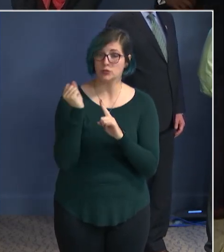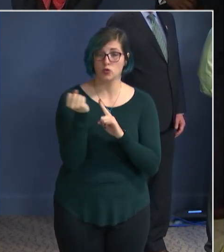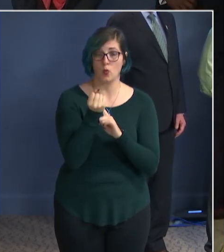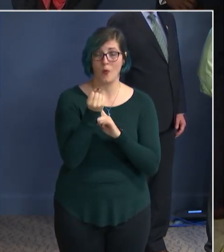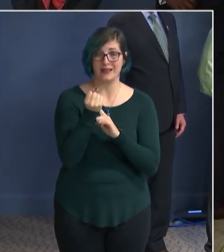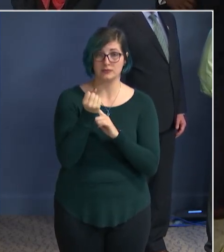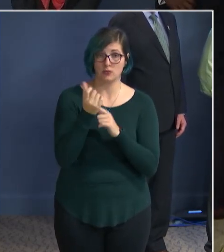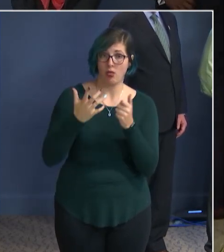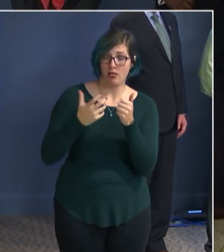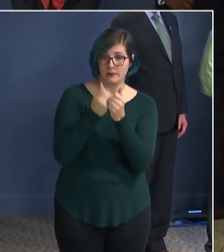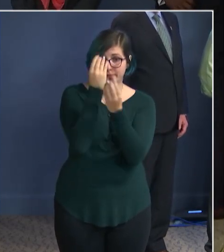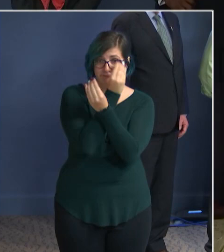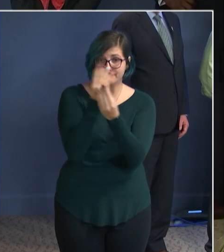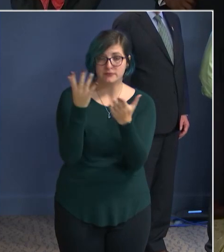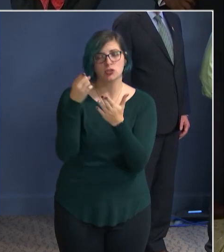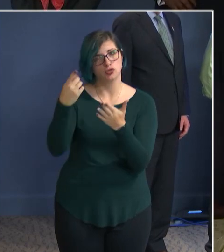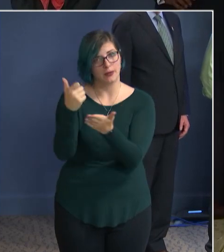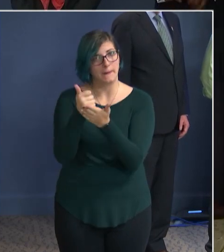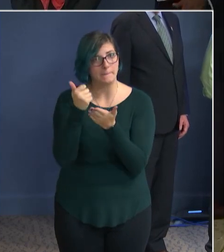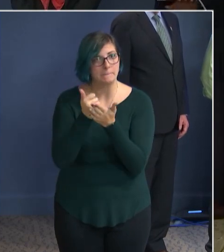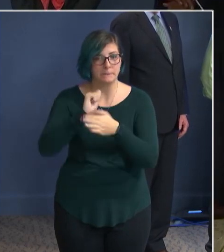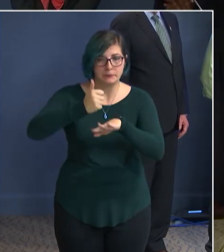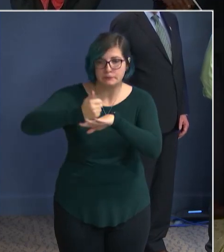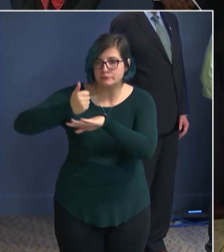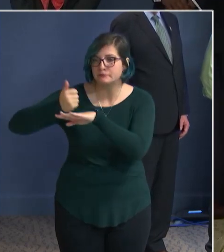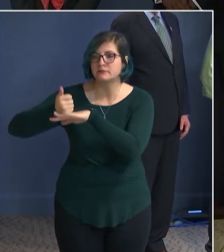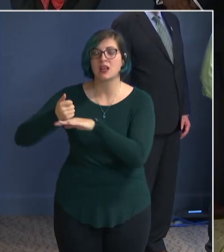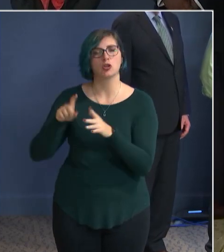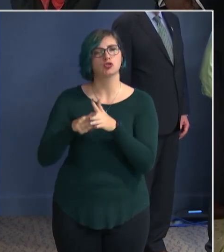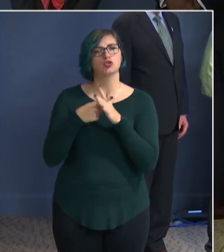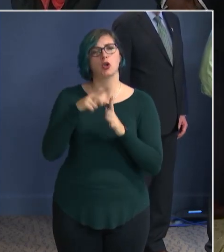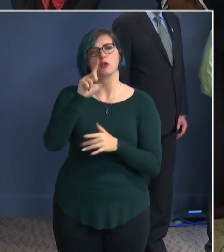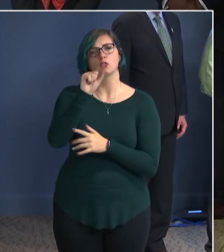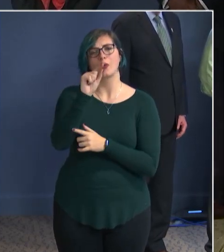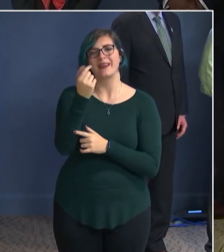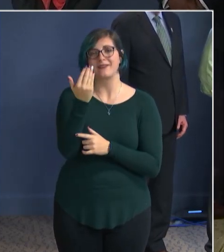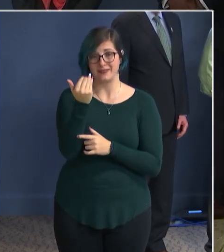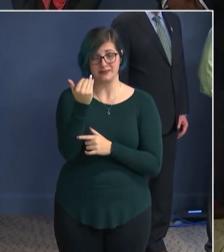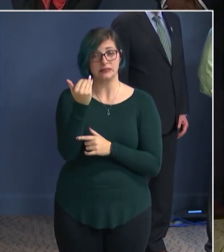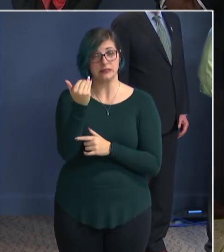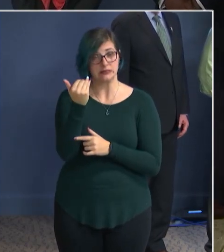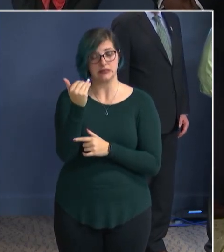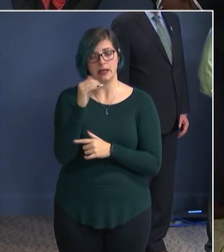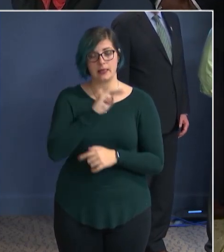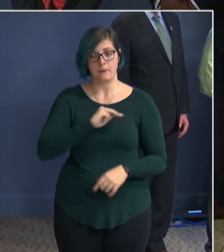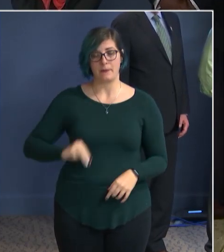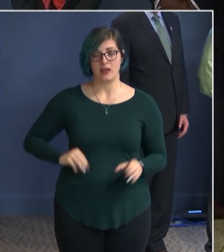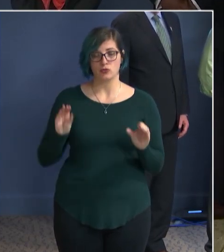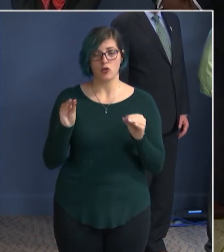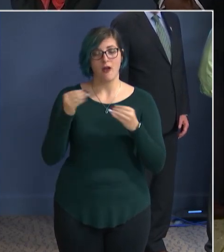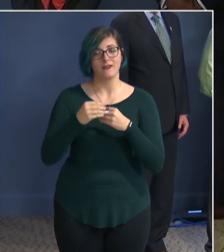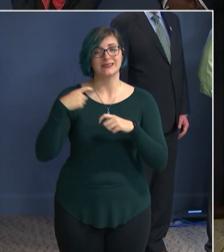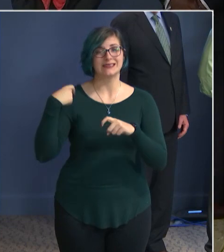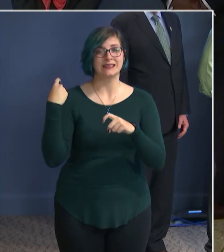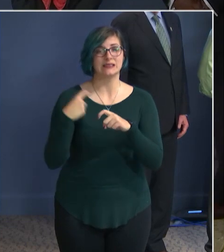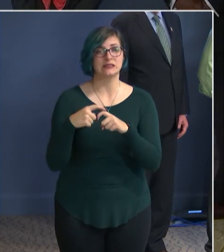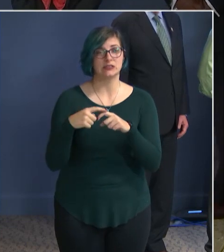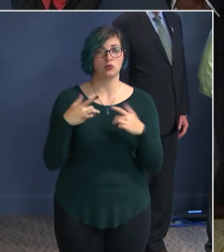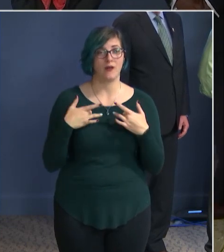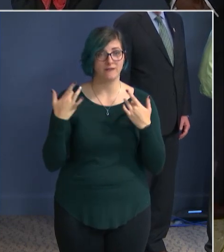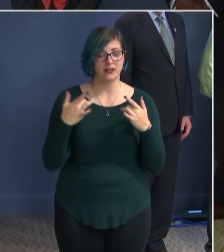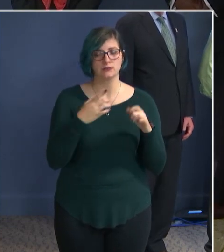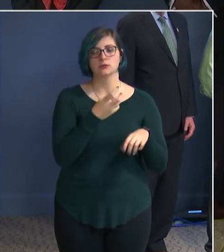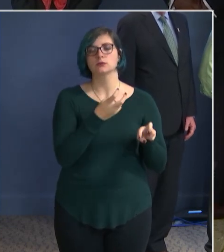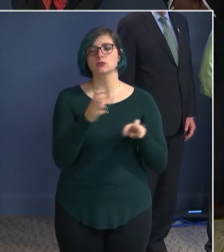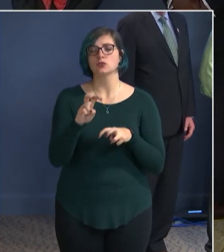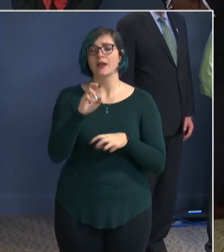Susanna started in D.C. government in 2015 in the Mayor's Office on Latino Affairs. She moved to the Mayor's Office in